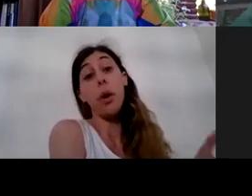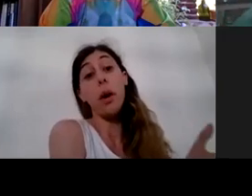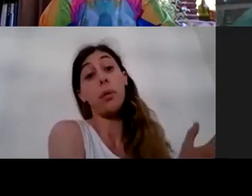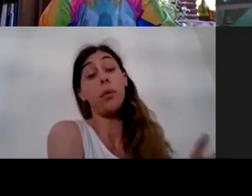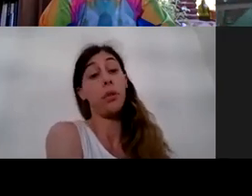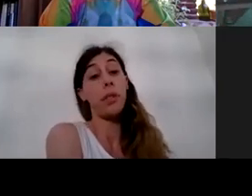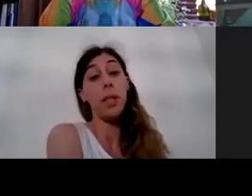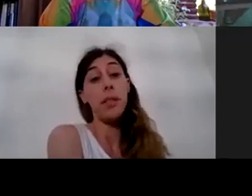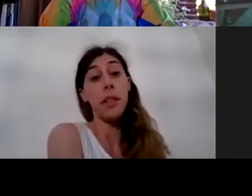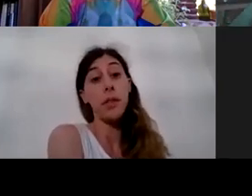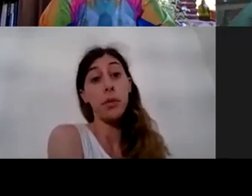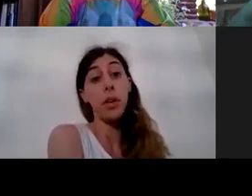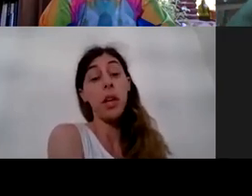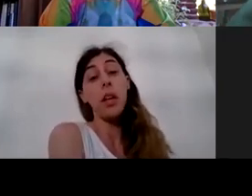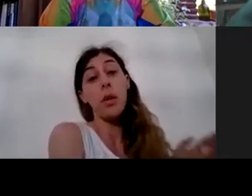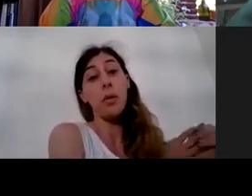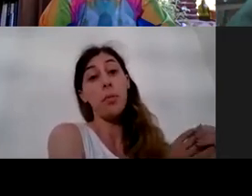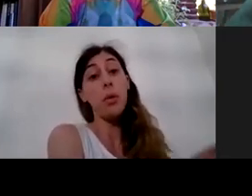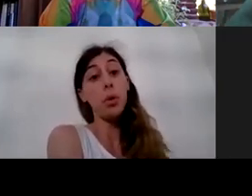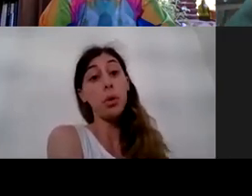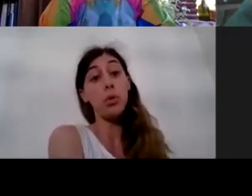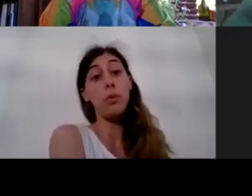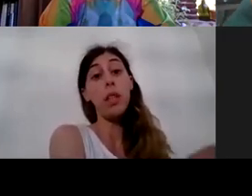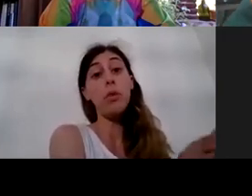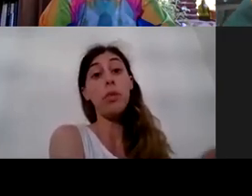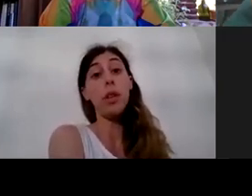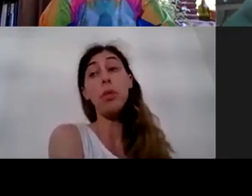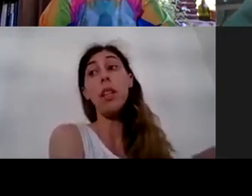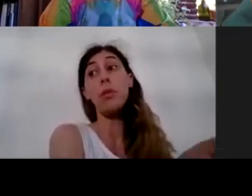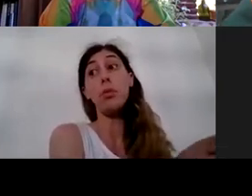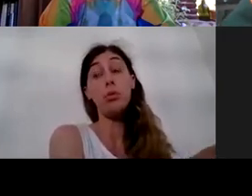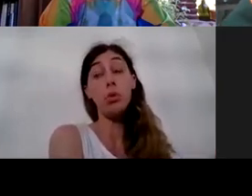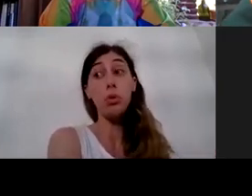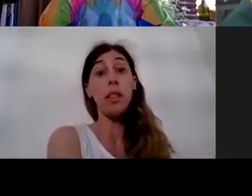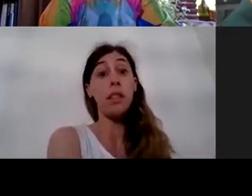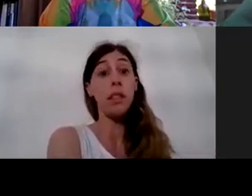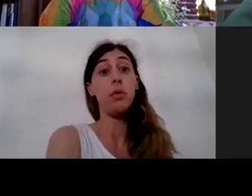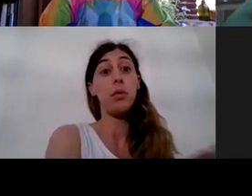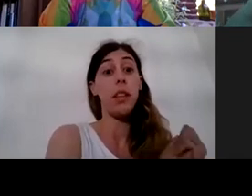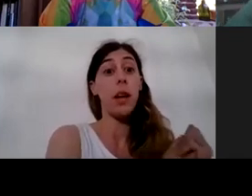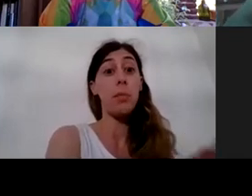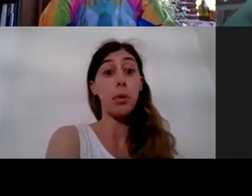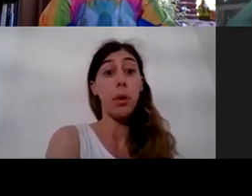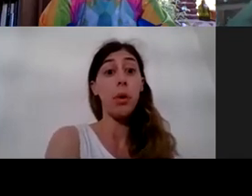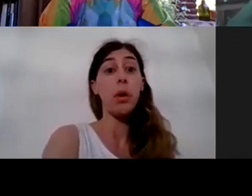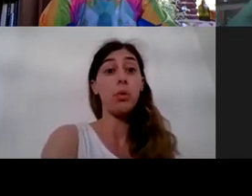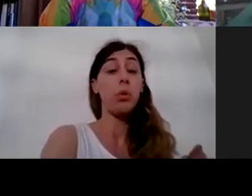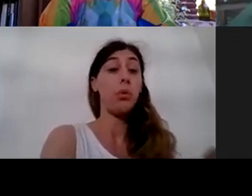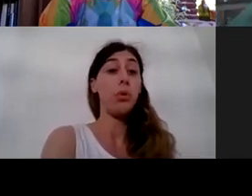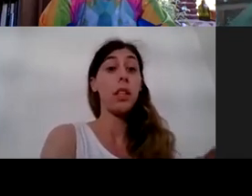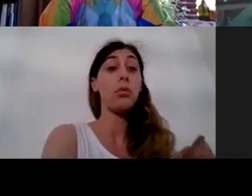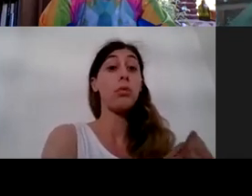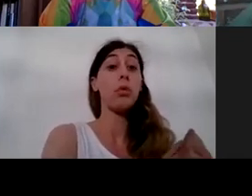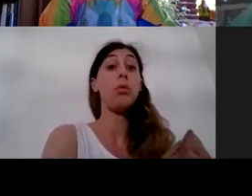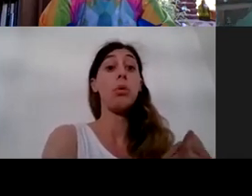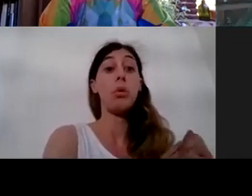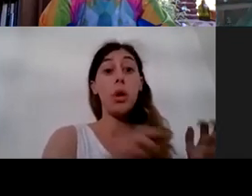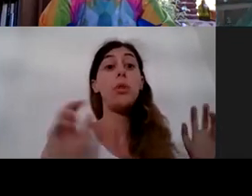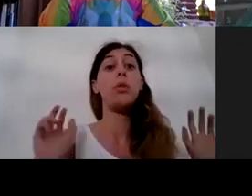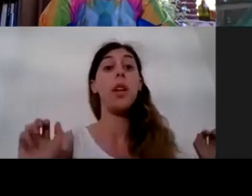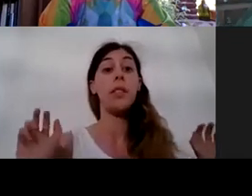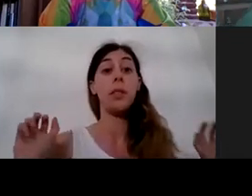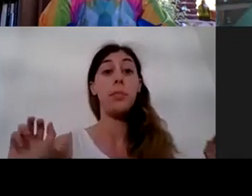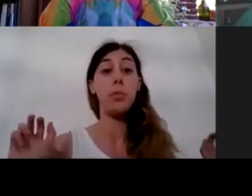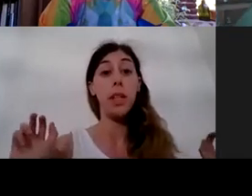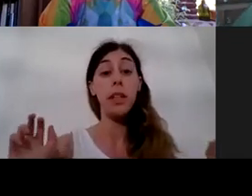standpoint. A few years ago, there was a lot of awareness programs in terms of